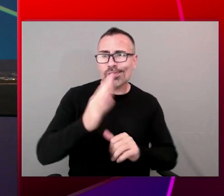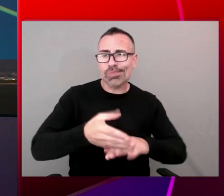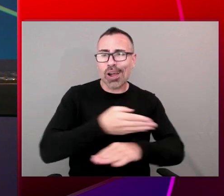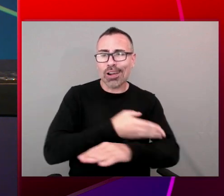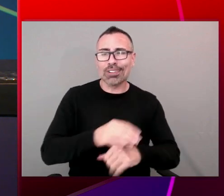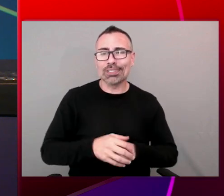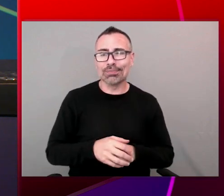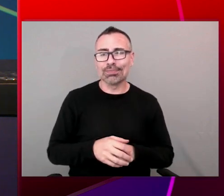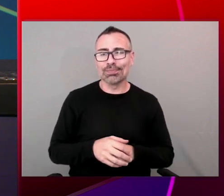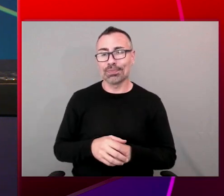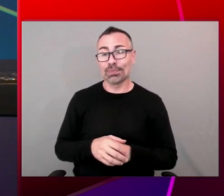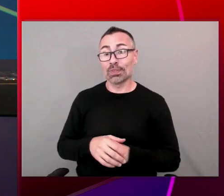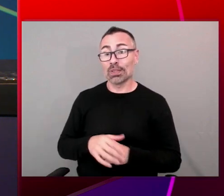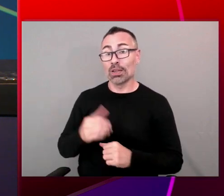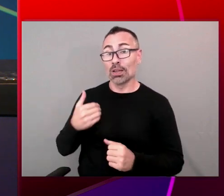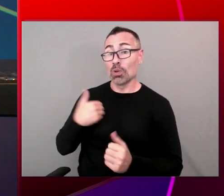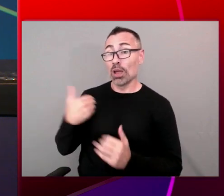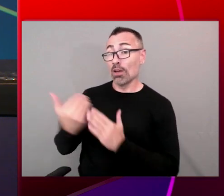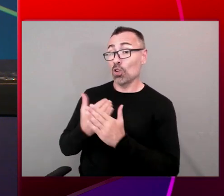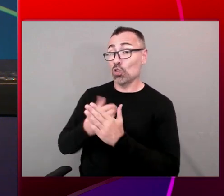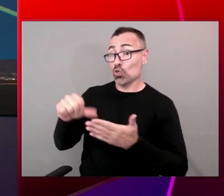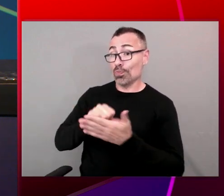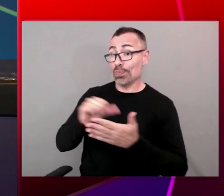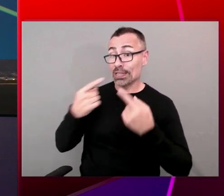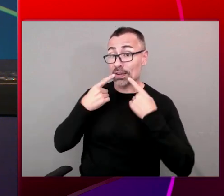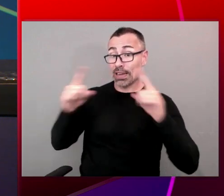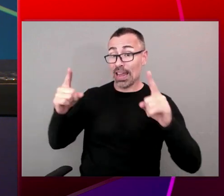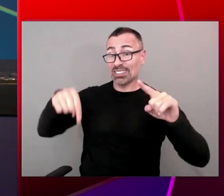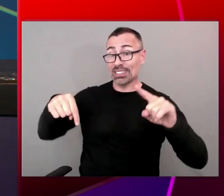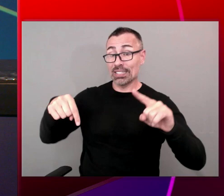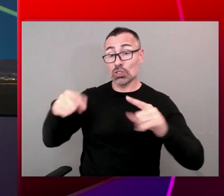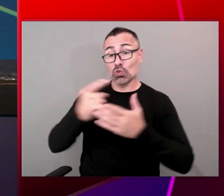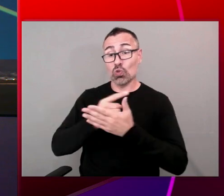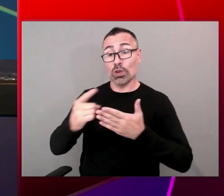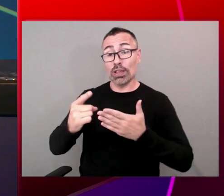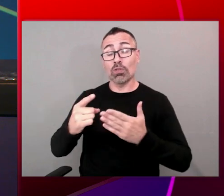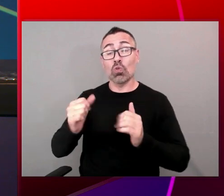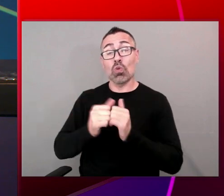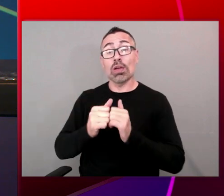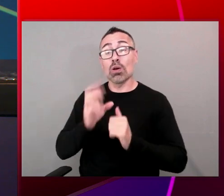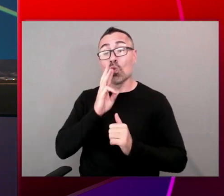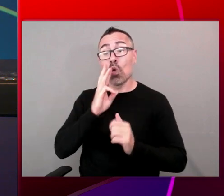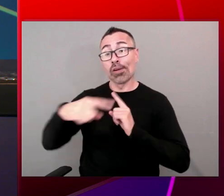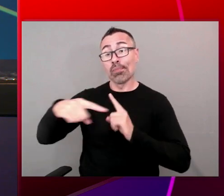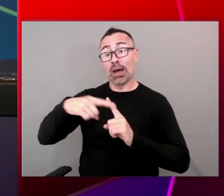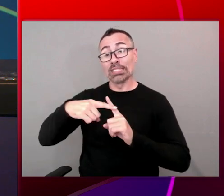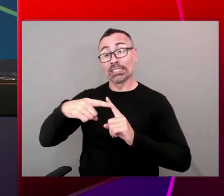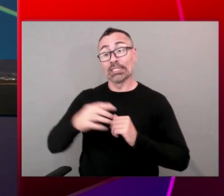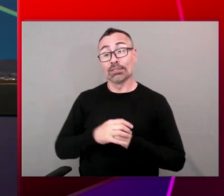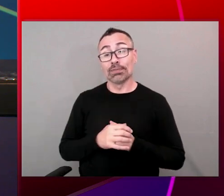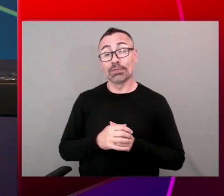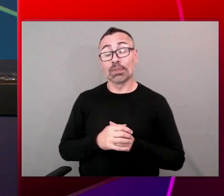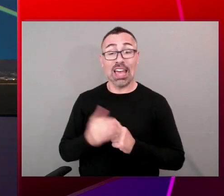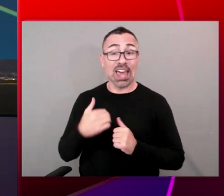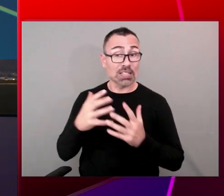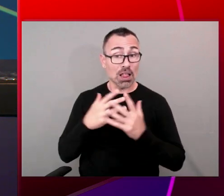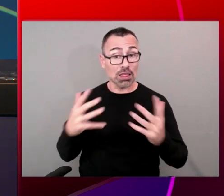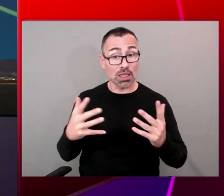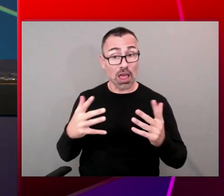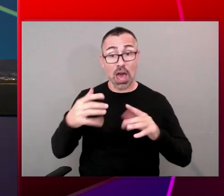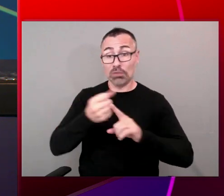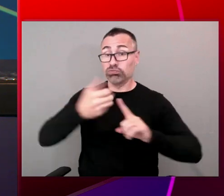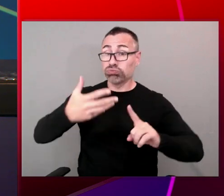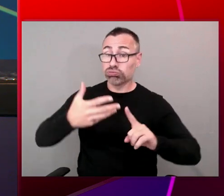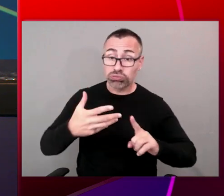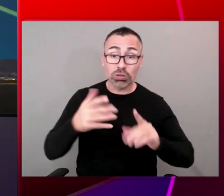launched this week with the Water Positive announcement. It's got already a bunch of detail on some of those key metrics around